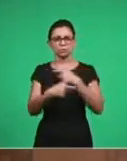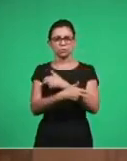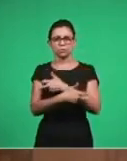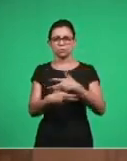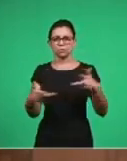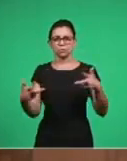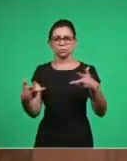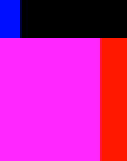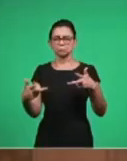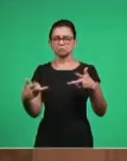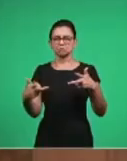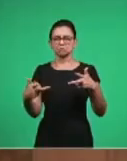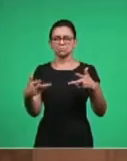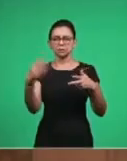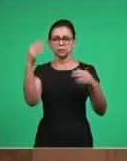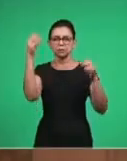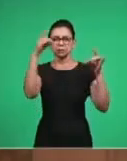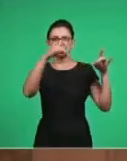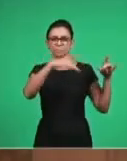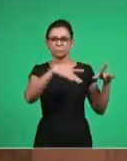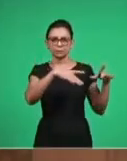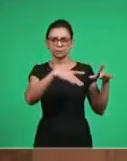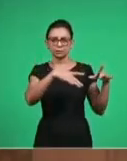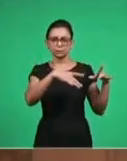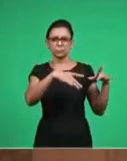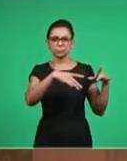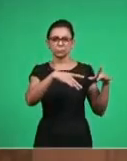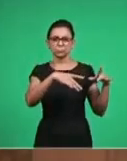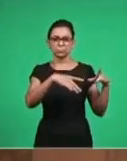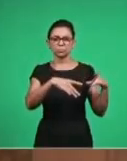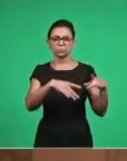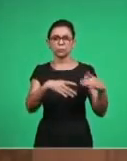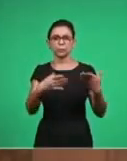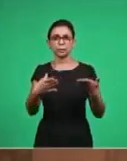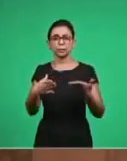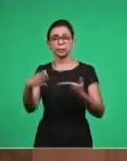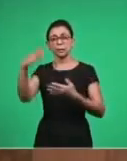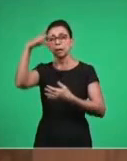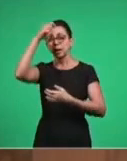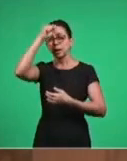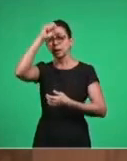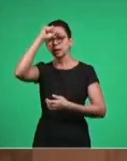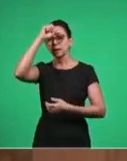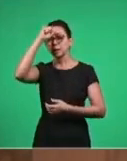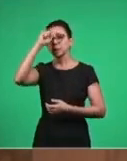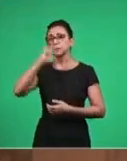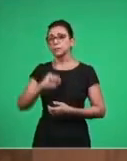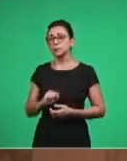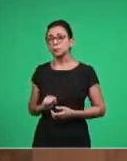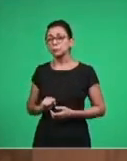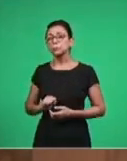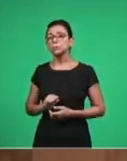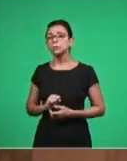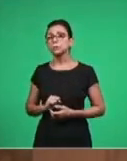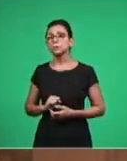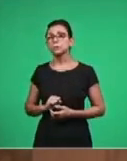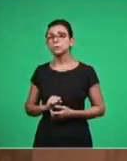he set aside what was man and what was flesh in order to see the glory and honor of